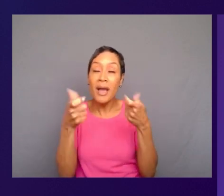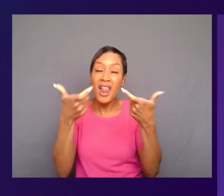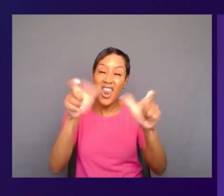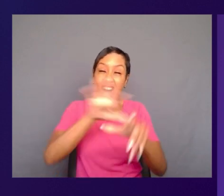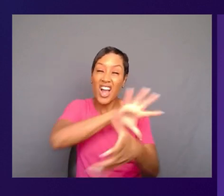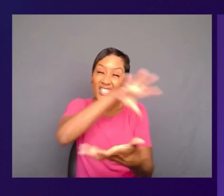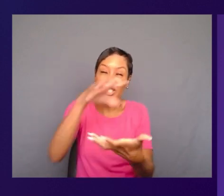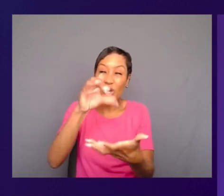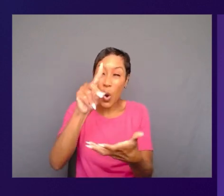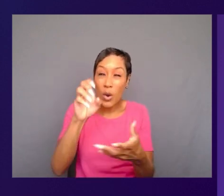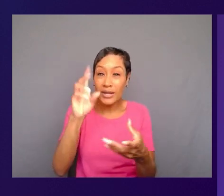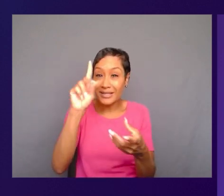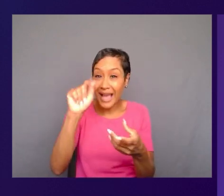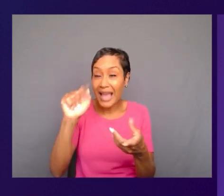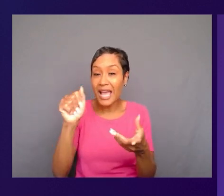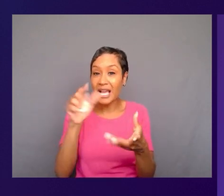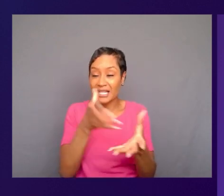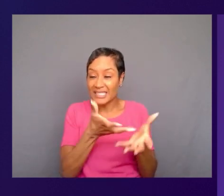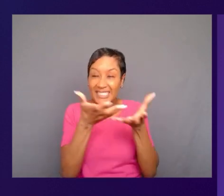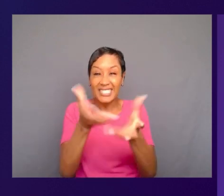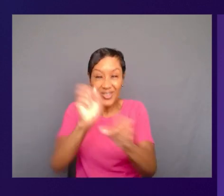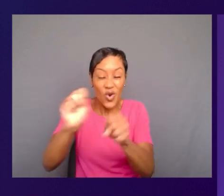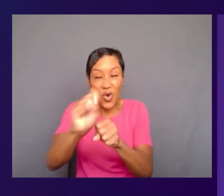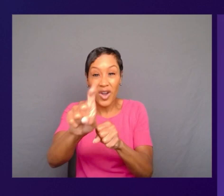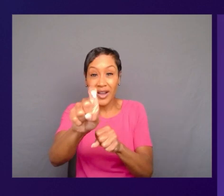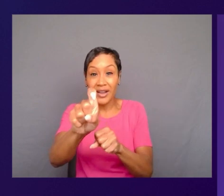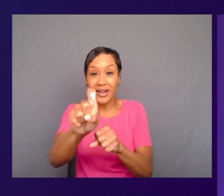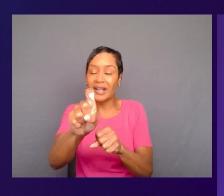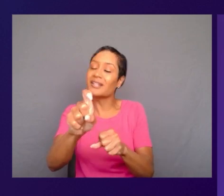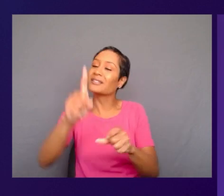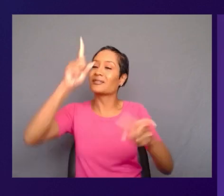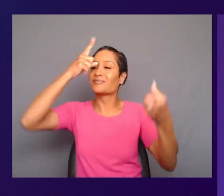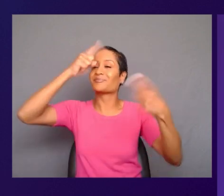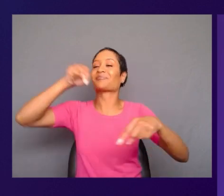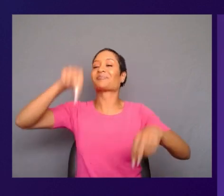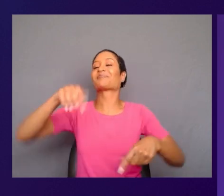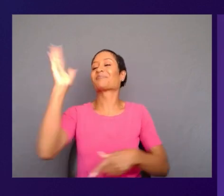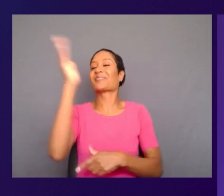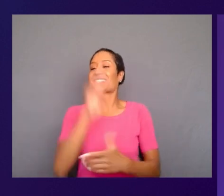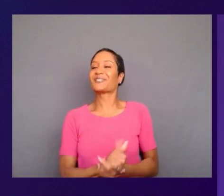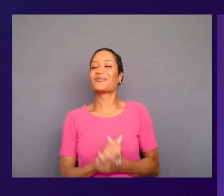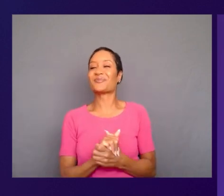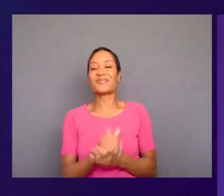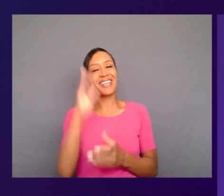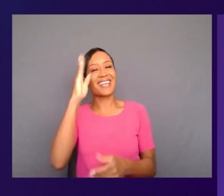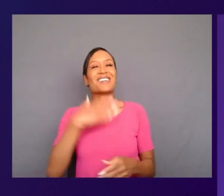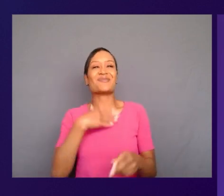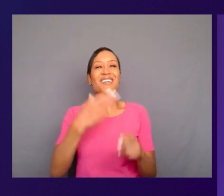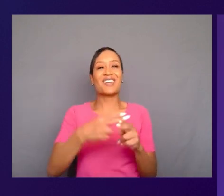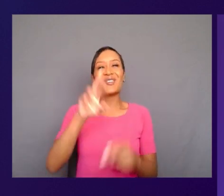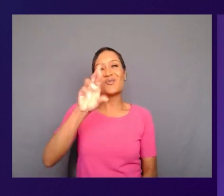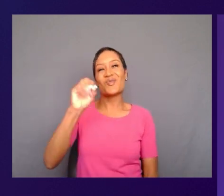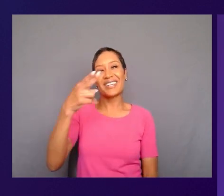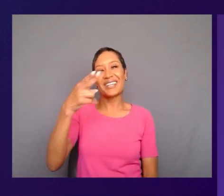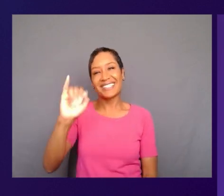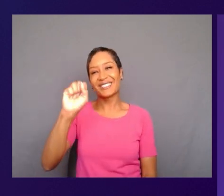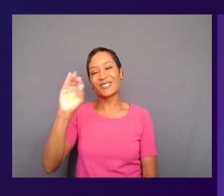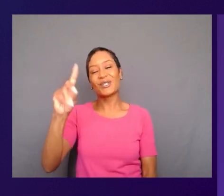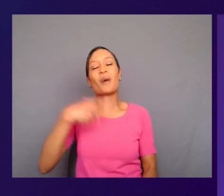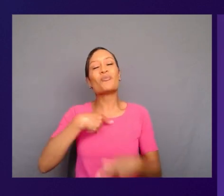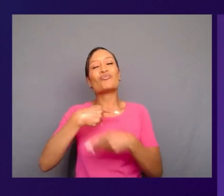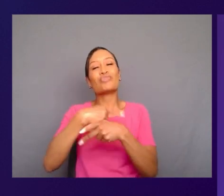data and putting it to work? If so, this presentation is for you. Hello, I'm Ruhi Sood and I'm a product manager at Amazon